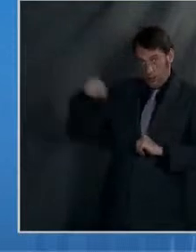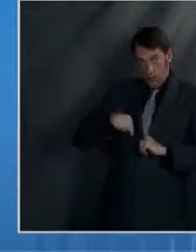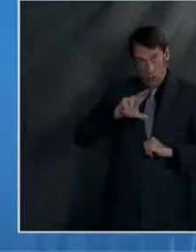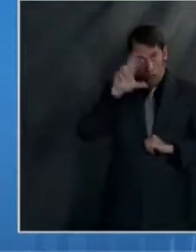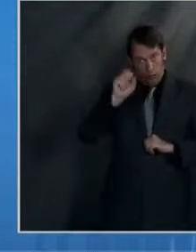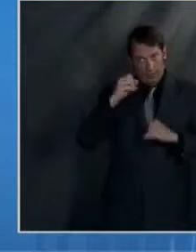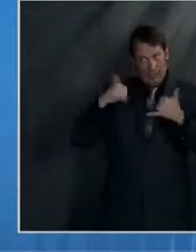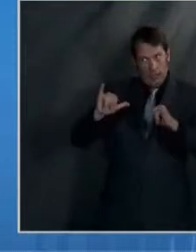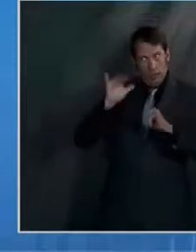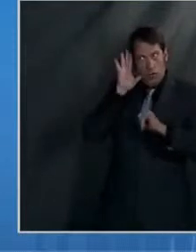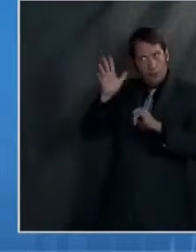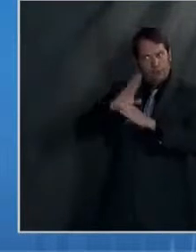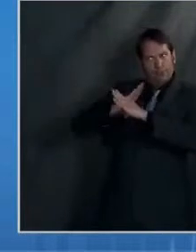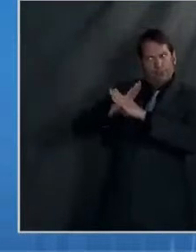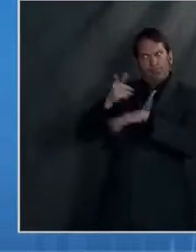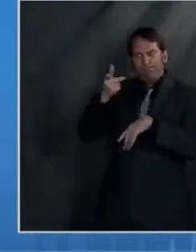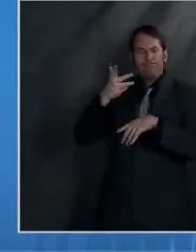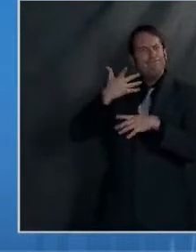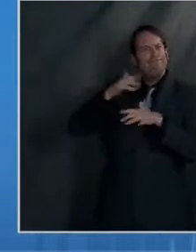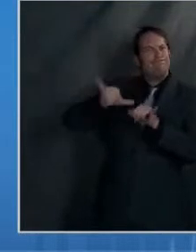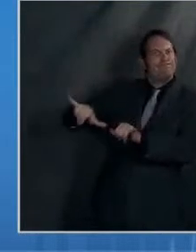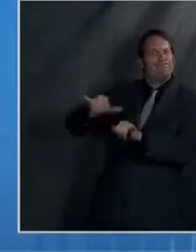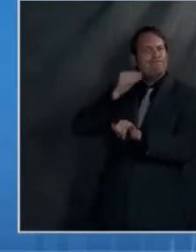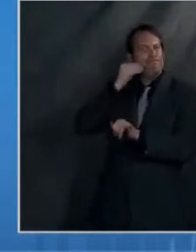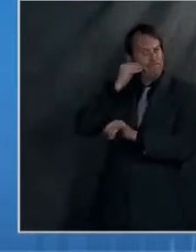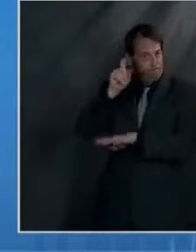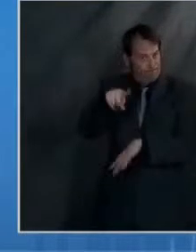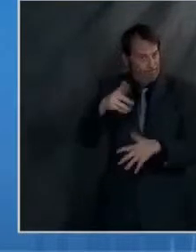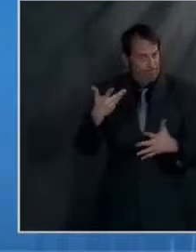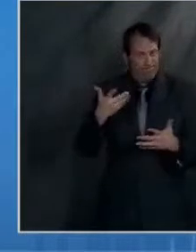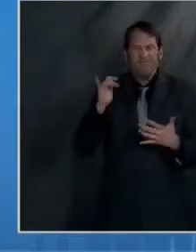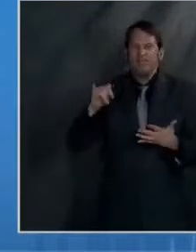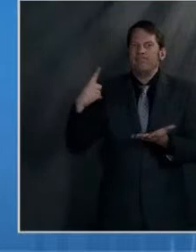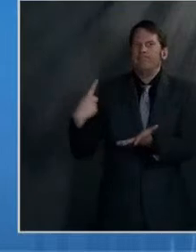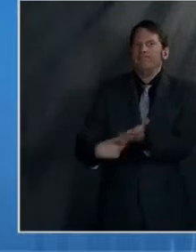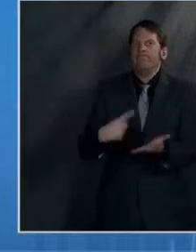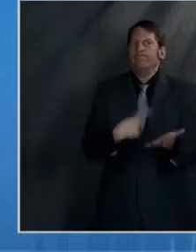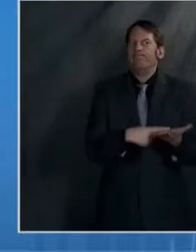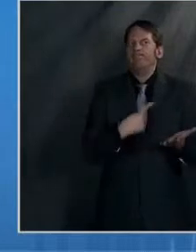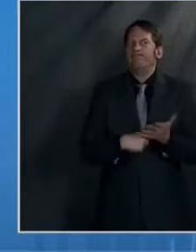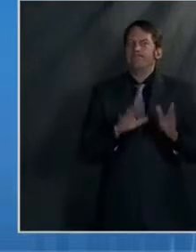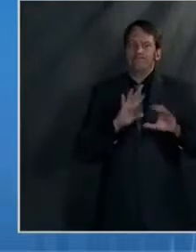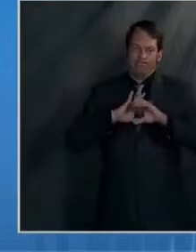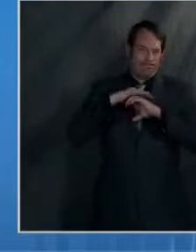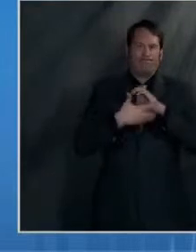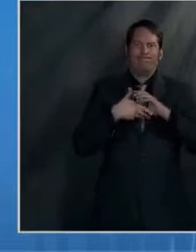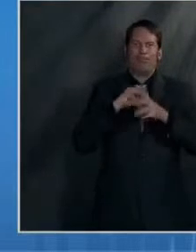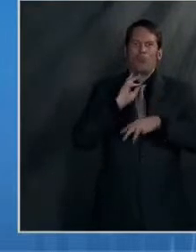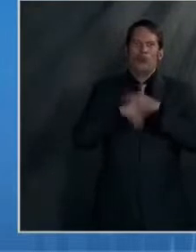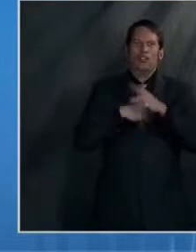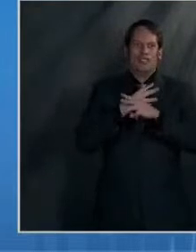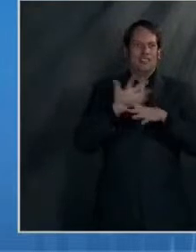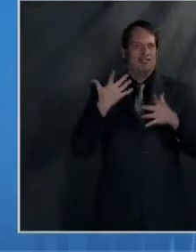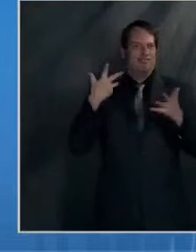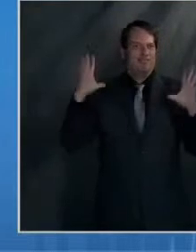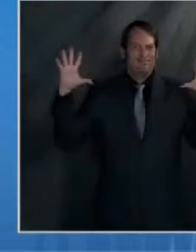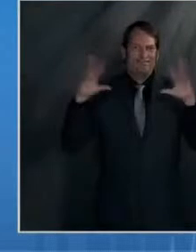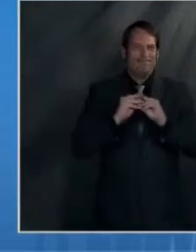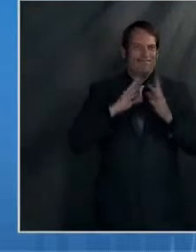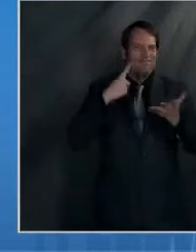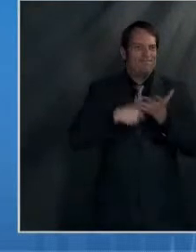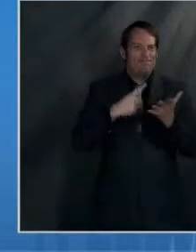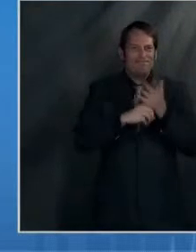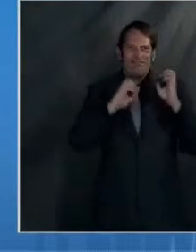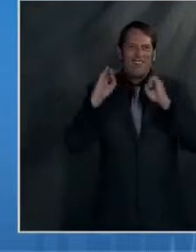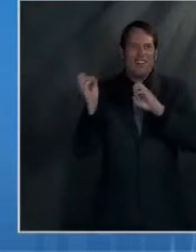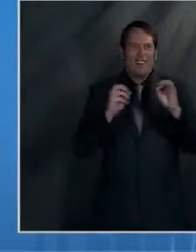passport, which is being currently discussed internationally? Yeah, let me hand it over to Dr. Walensky in terms of the CDC guidelines on quarantine and how